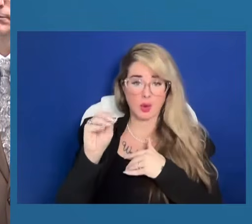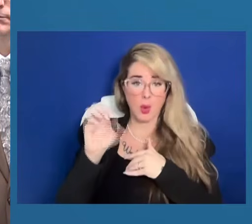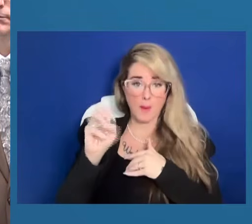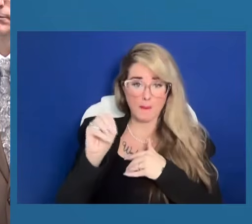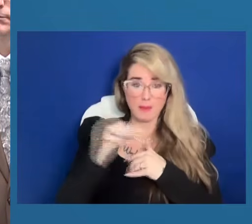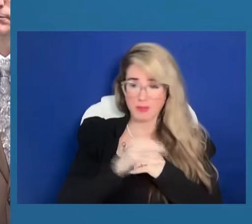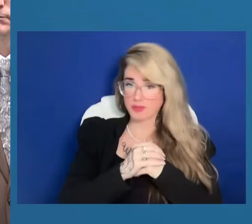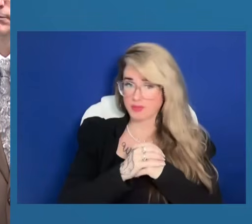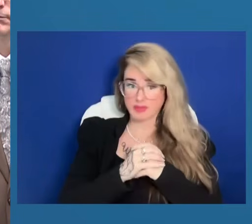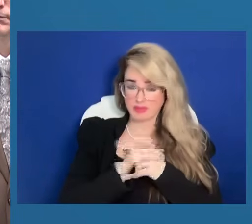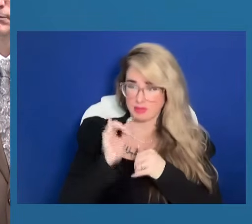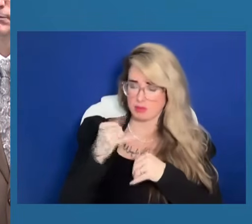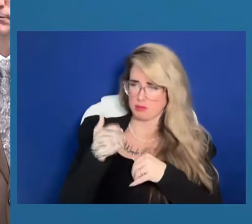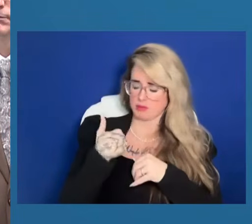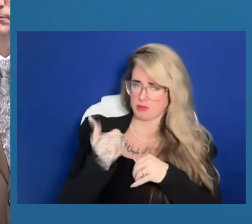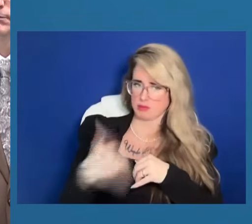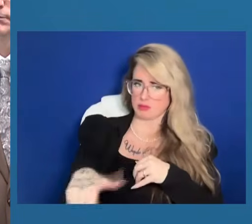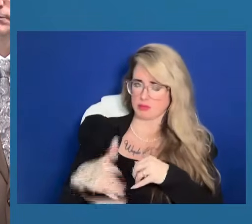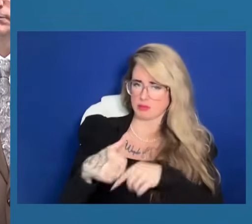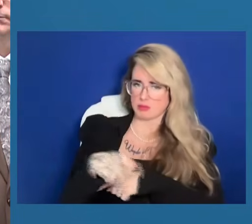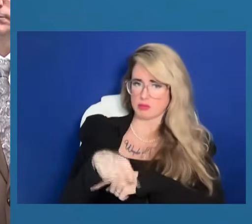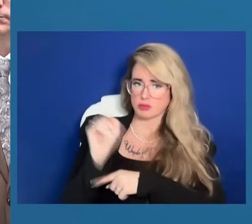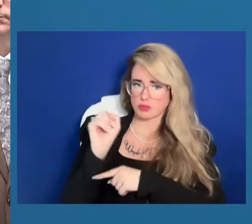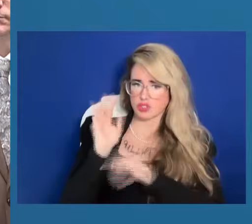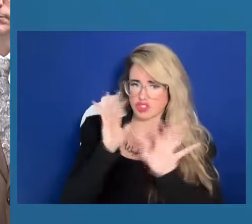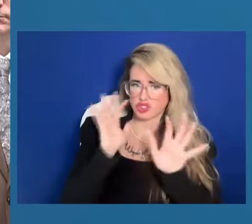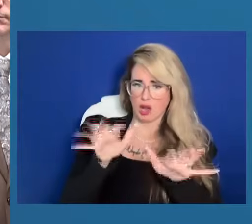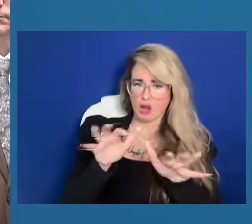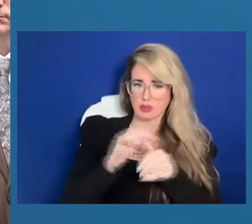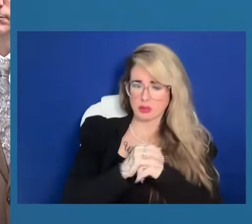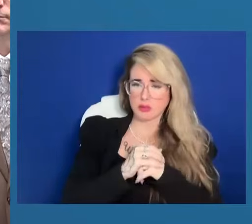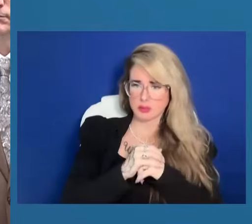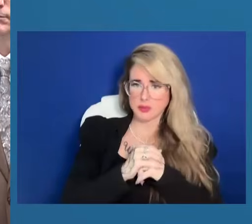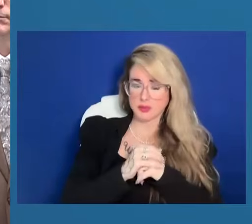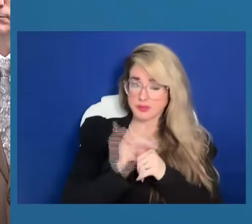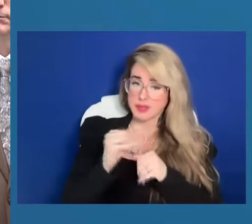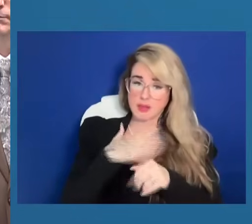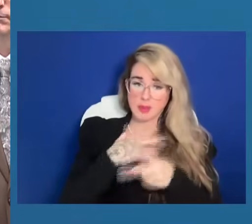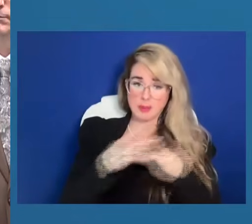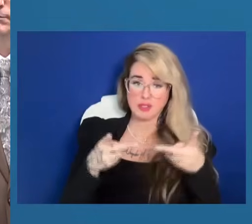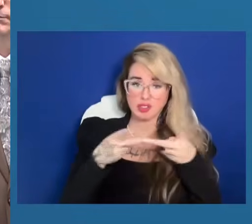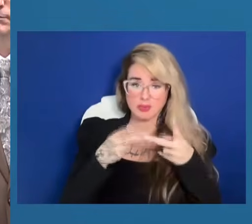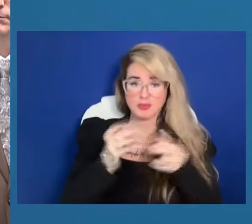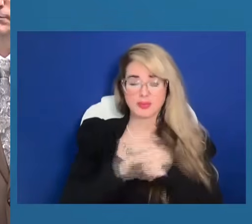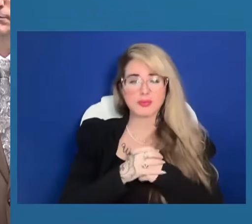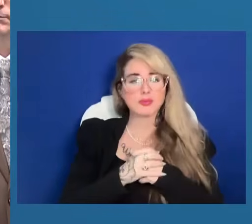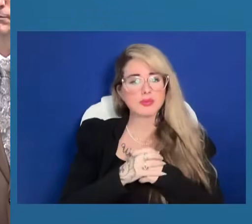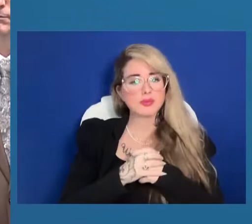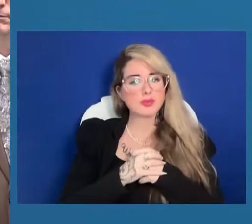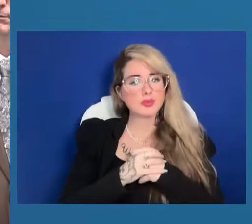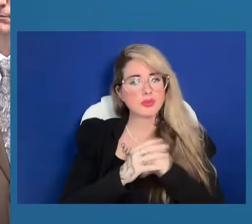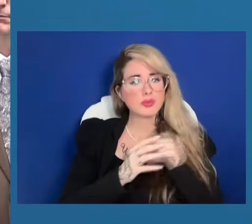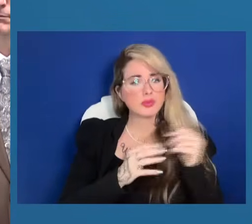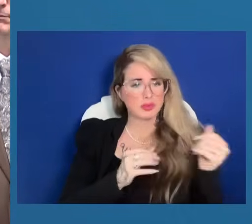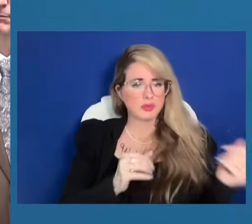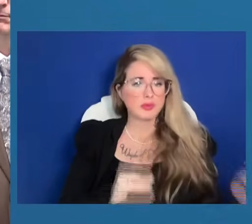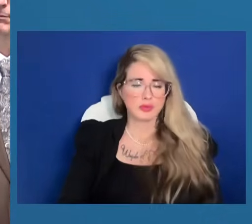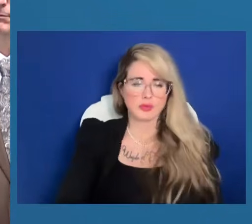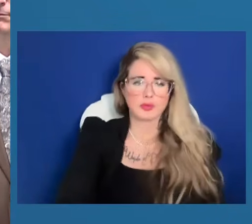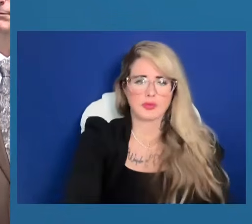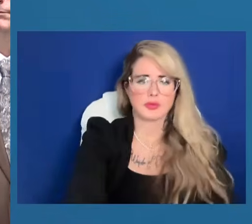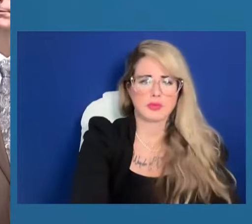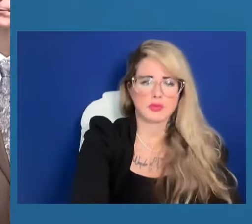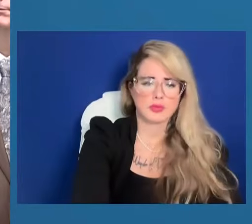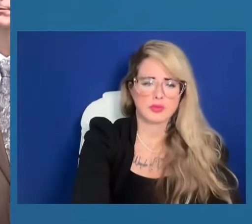shocks the conscience. So that is my position. Sticking on topic, Rebecca. What has